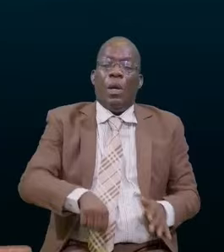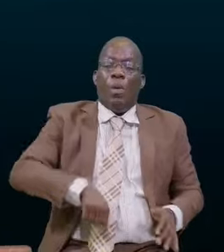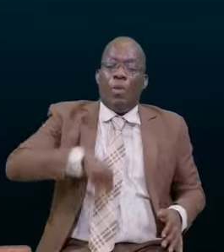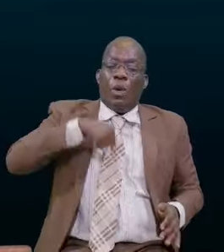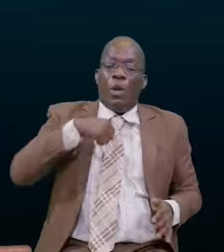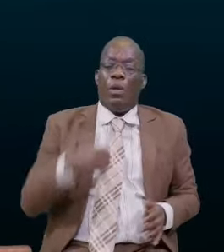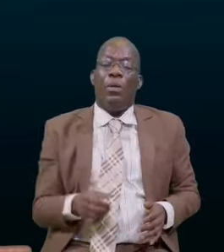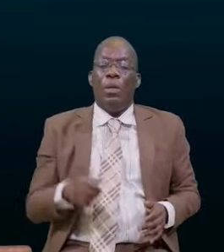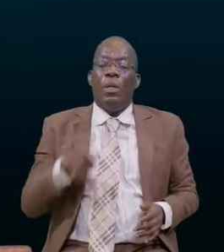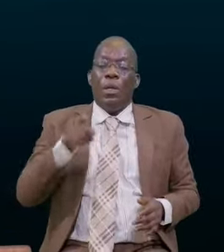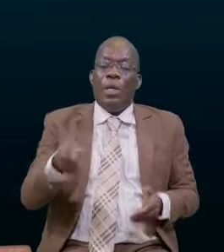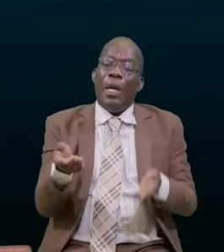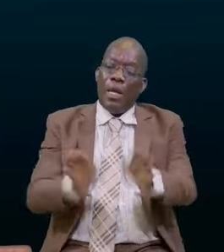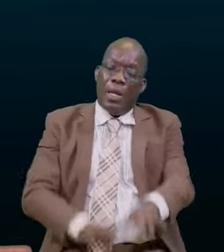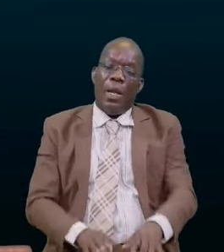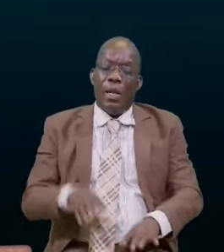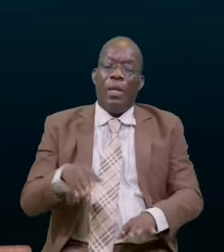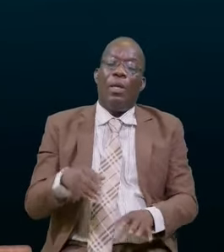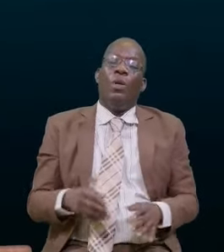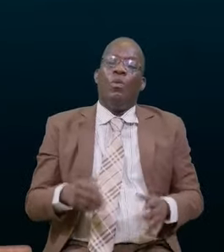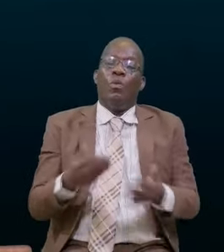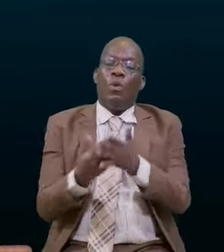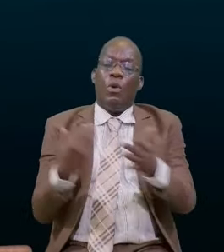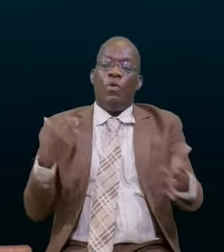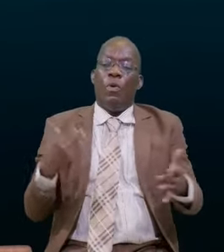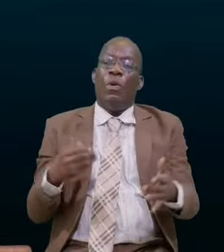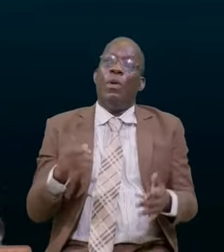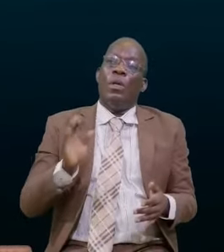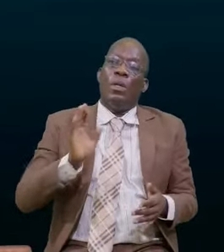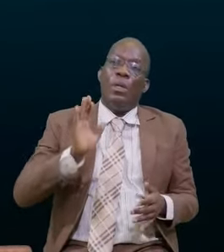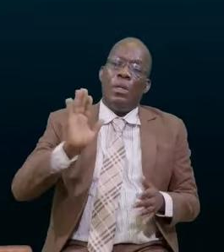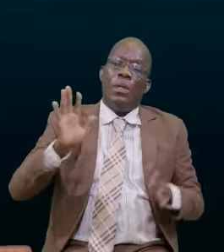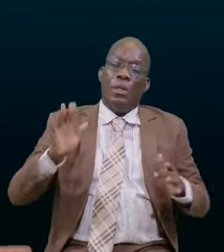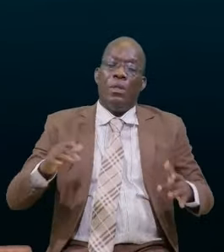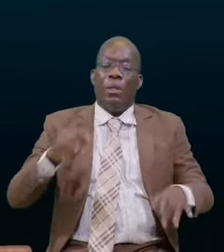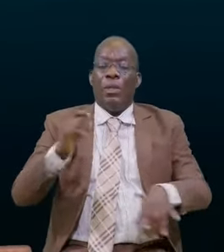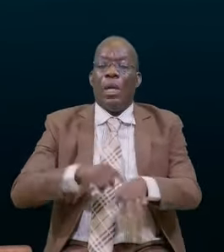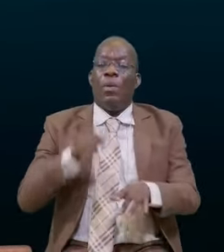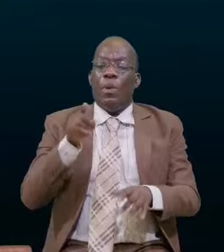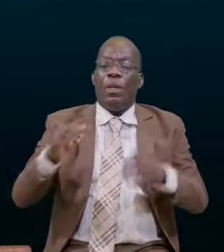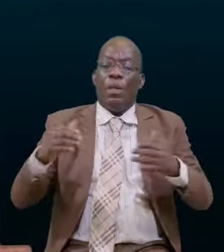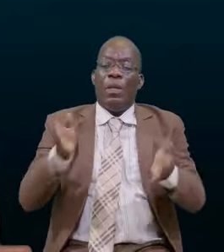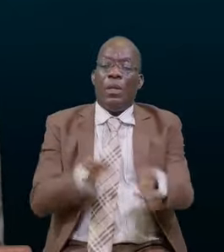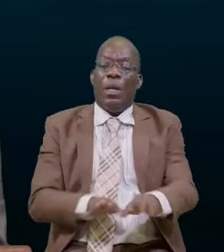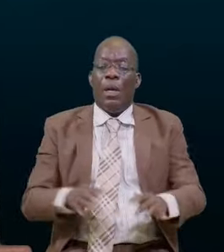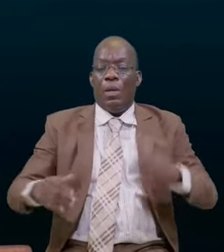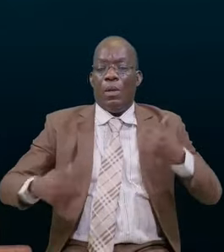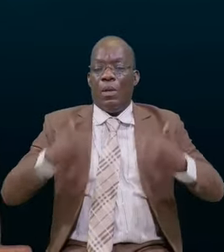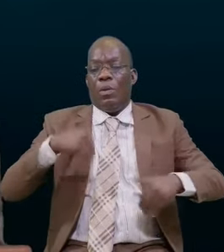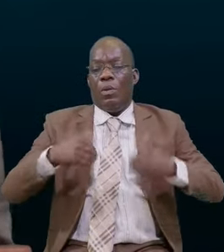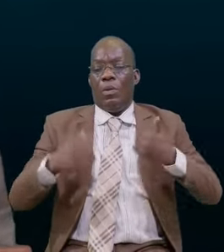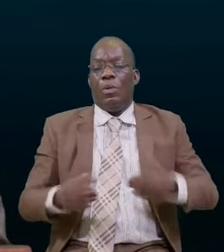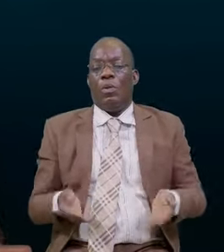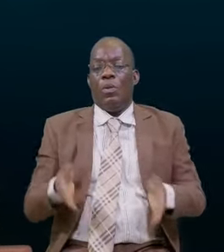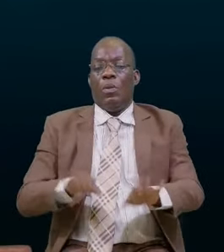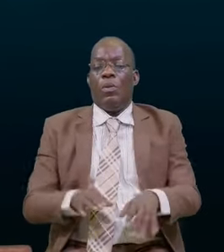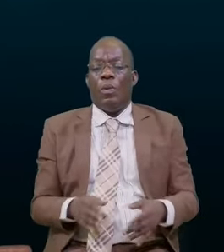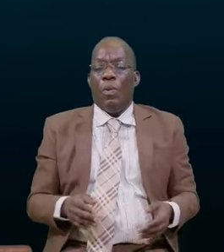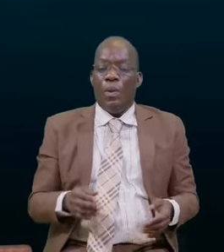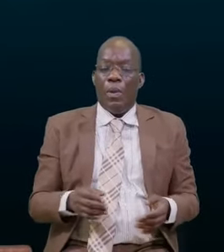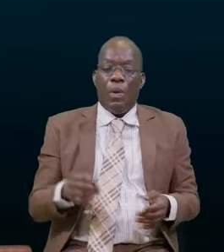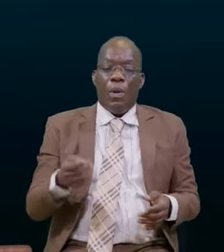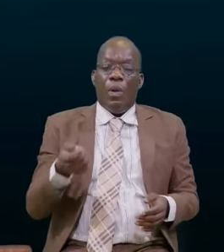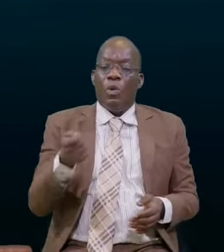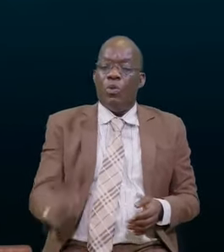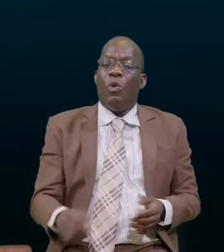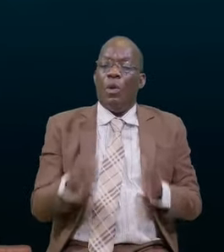died maturely he died before his time and the little foxes may be a little prayer prayerlessness little prayerlessness